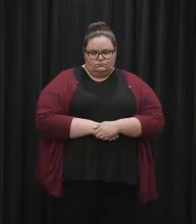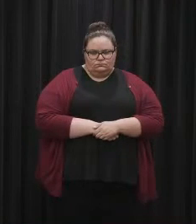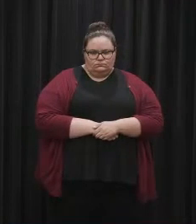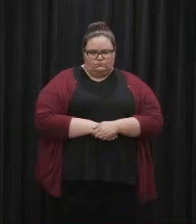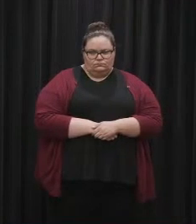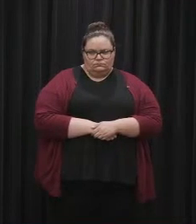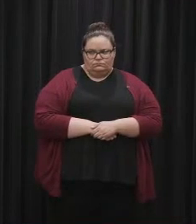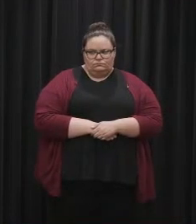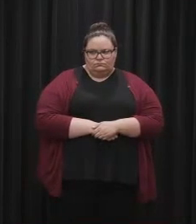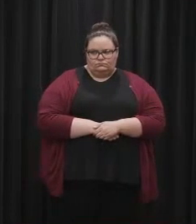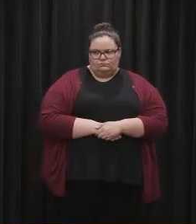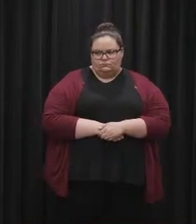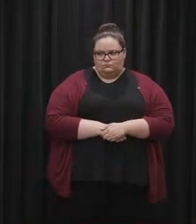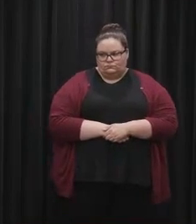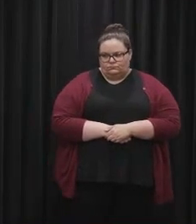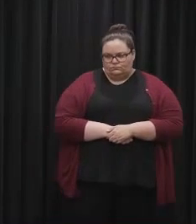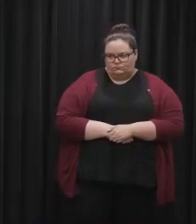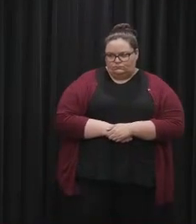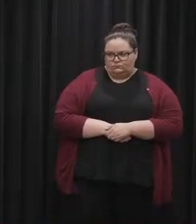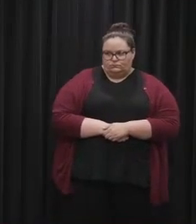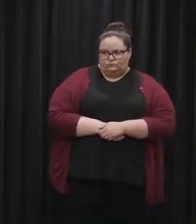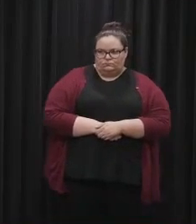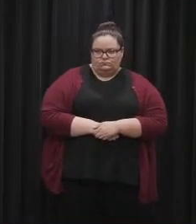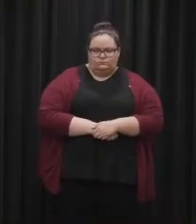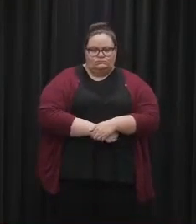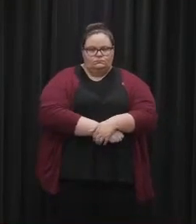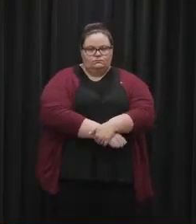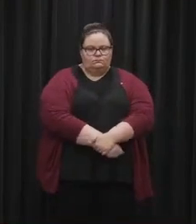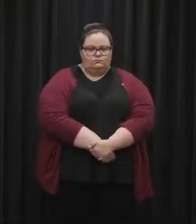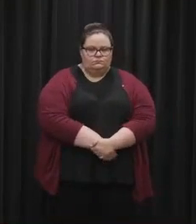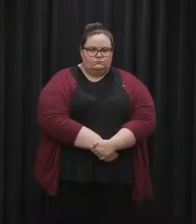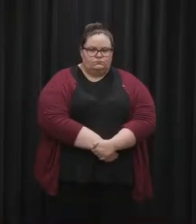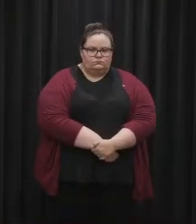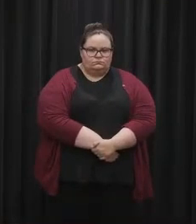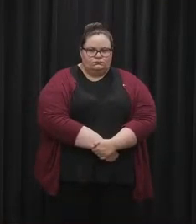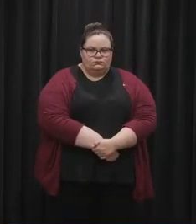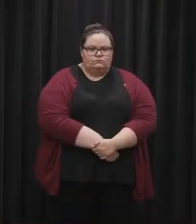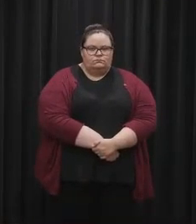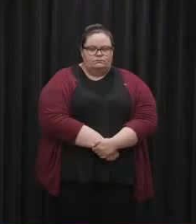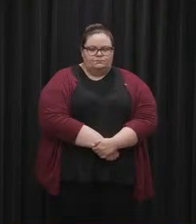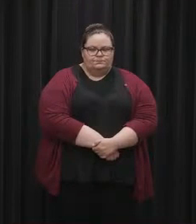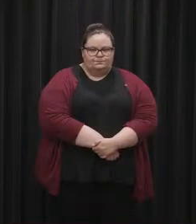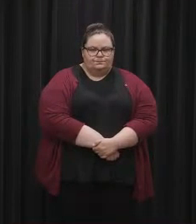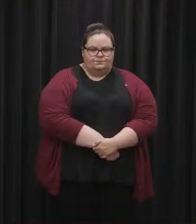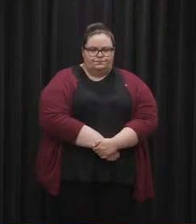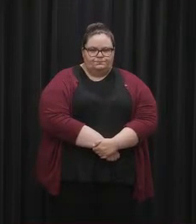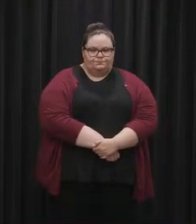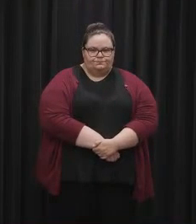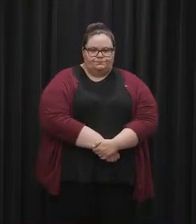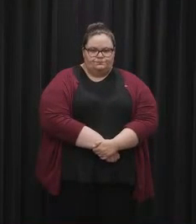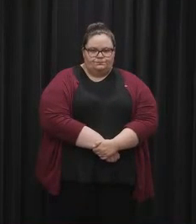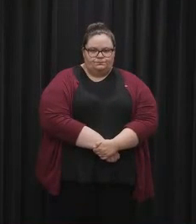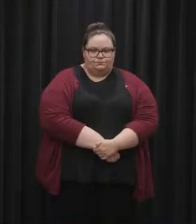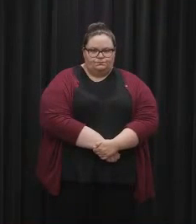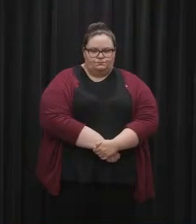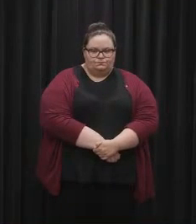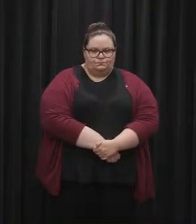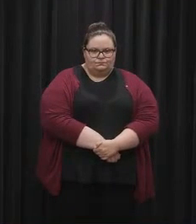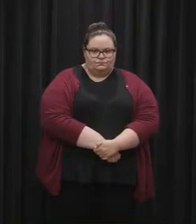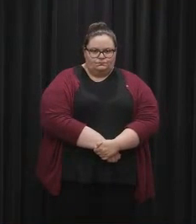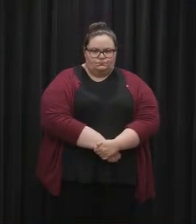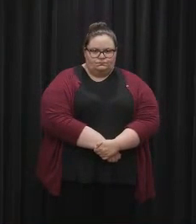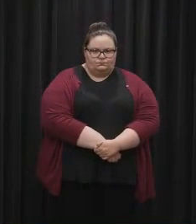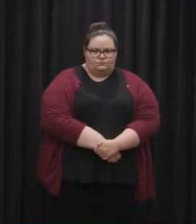a student or a staff member and so on, there are some risks. But we assess the risk and then make